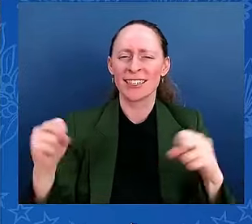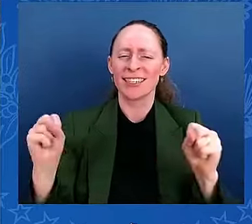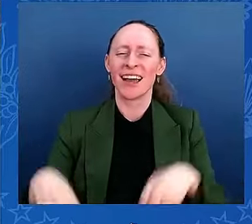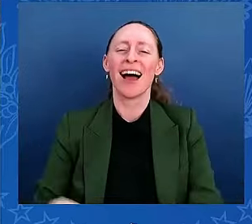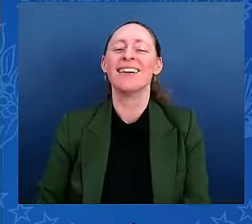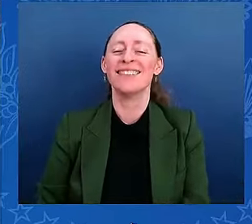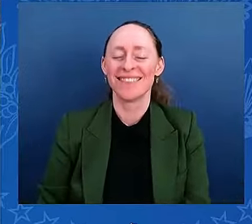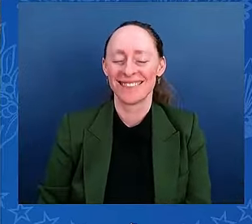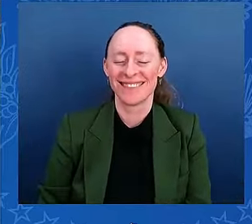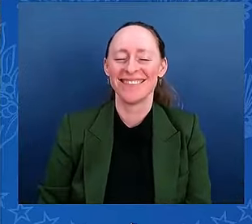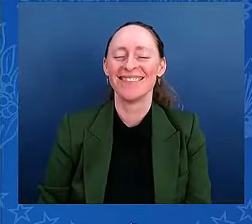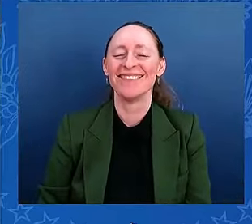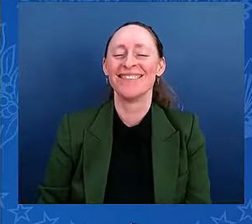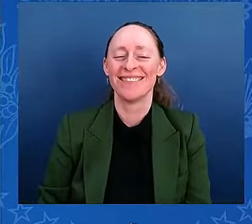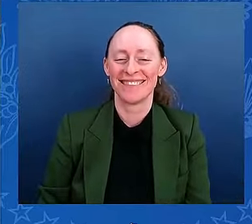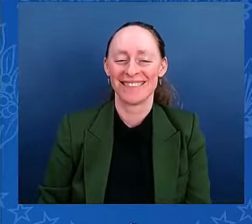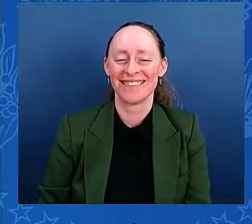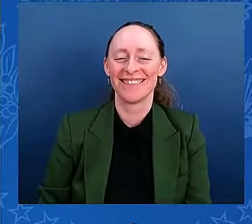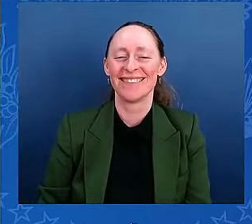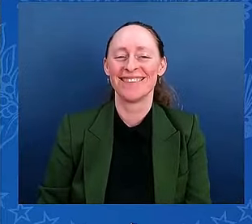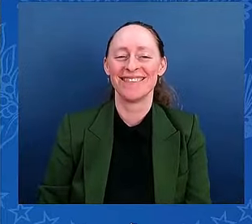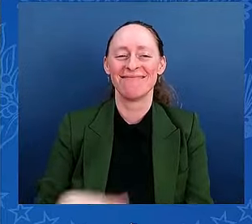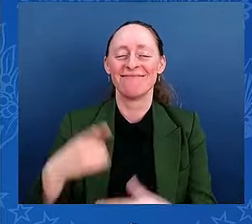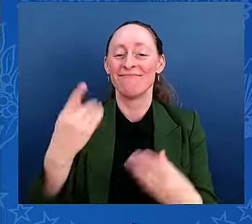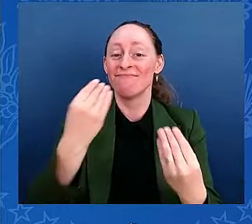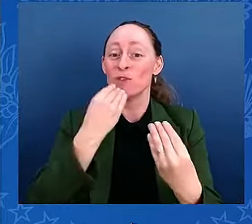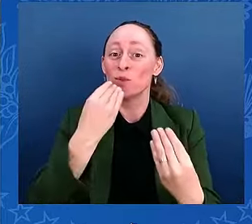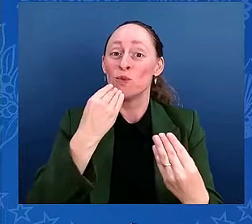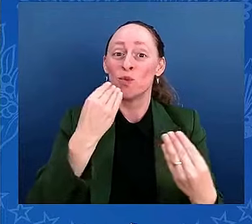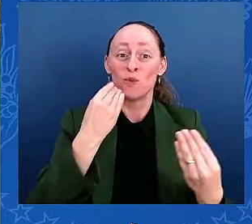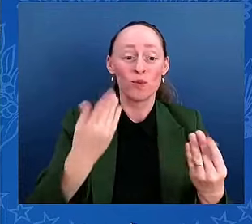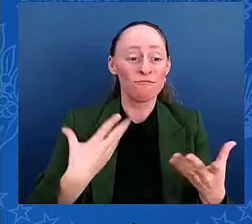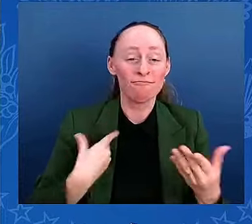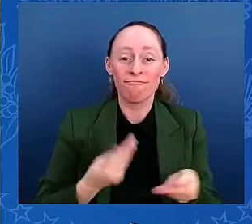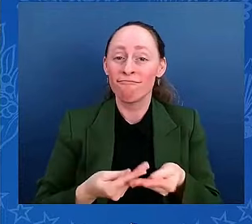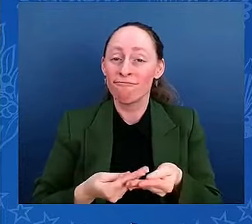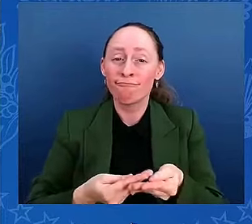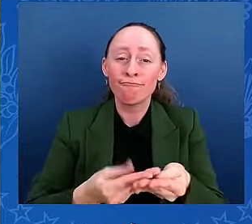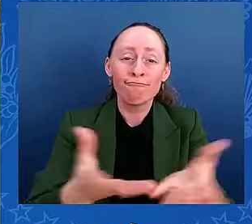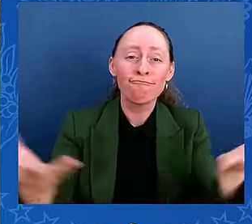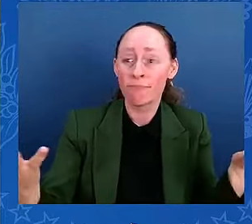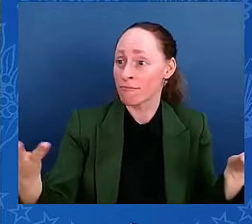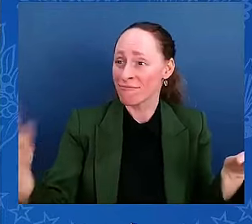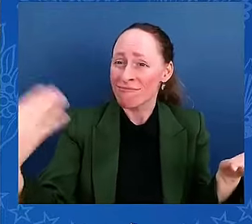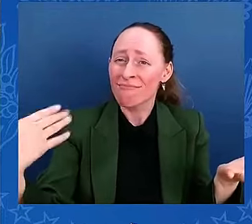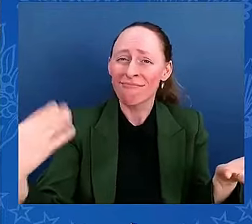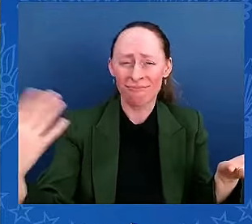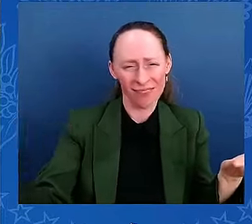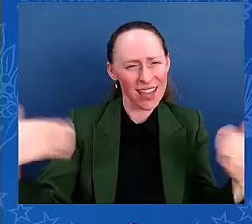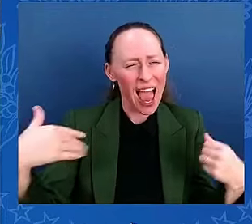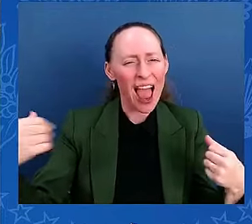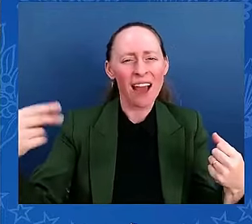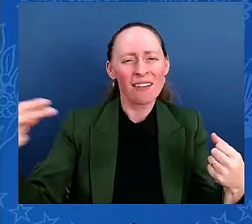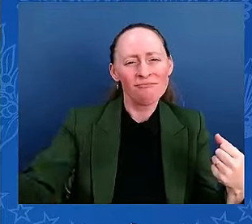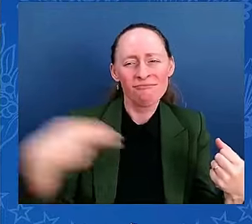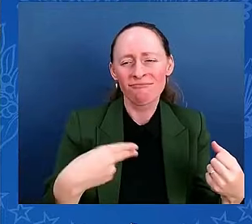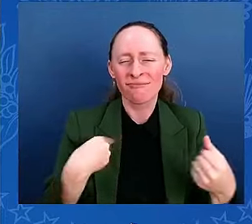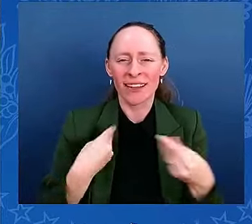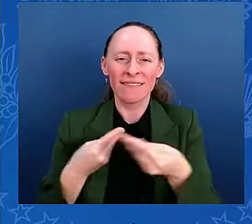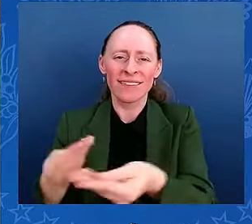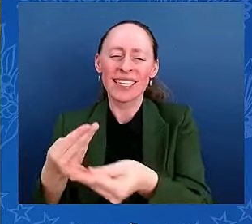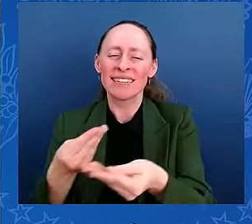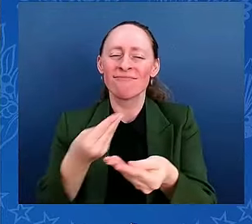Enough bread toast to feed one more guest. Enough space in our hearts for another friend to become